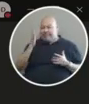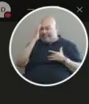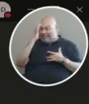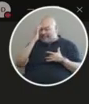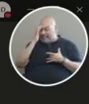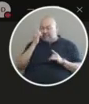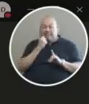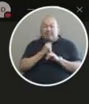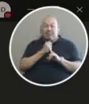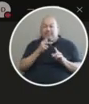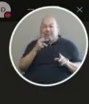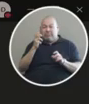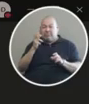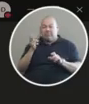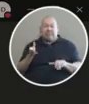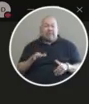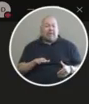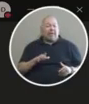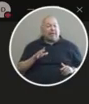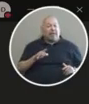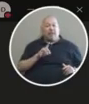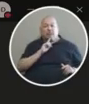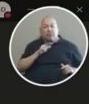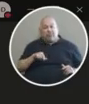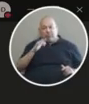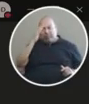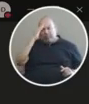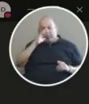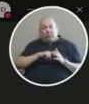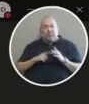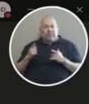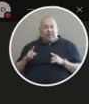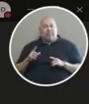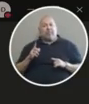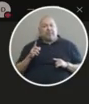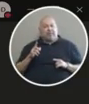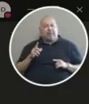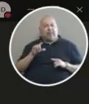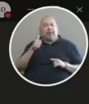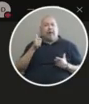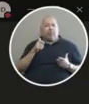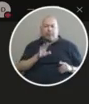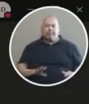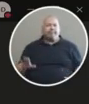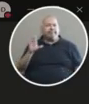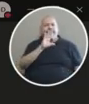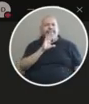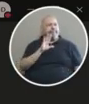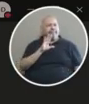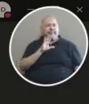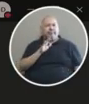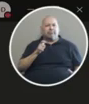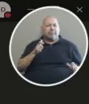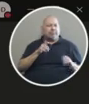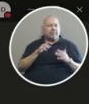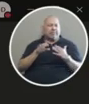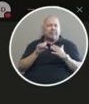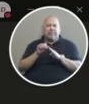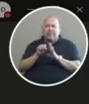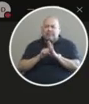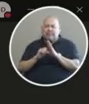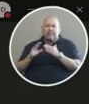sick and dying. I'm sure everyone is aware of what's going on in other parts of the United States. Perfect